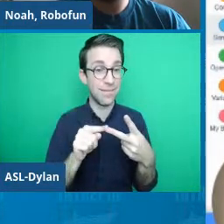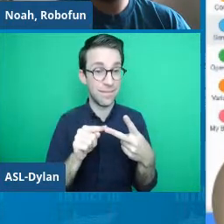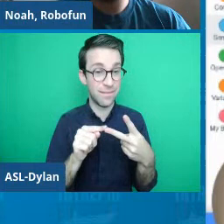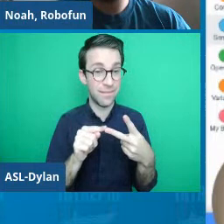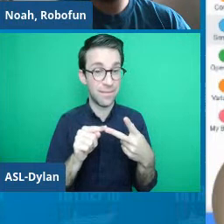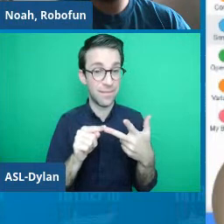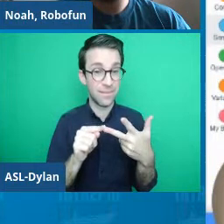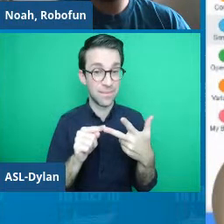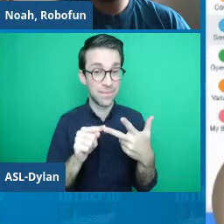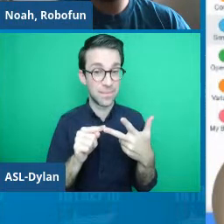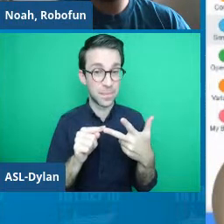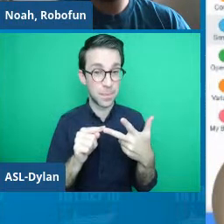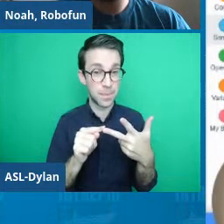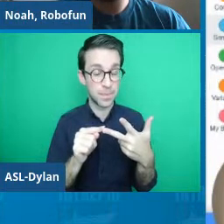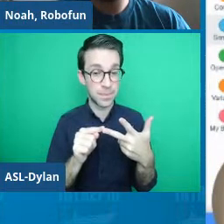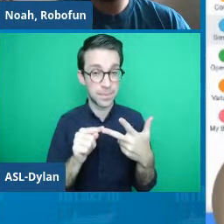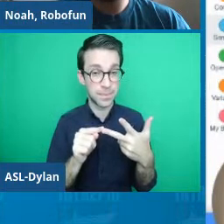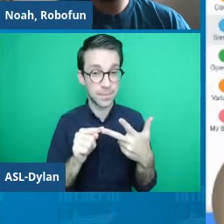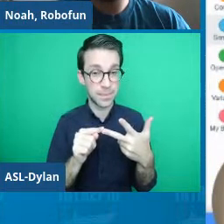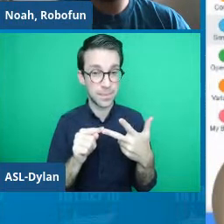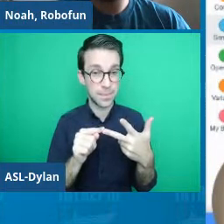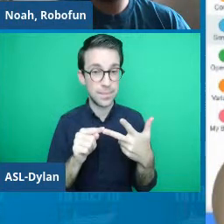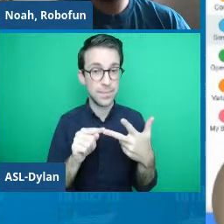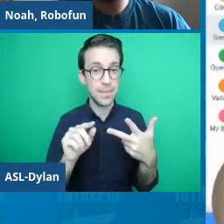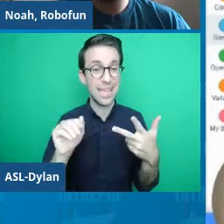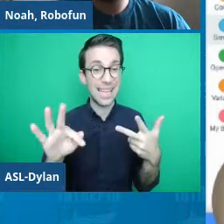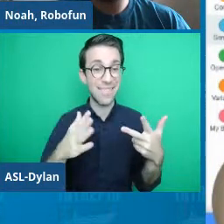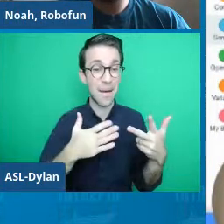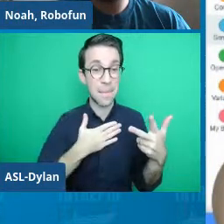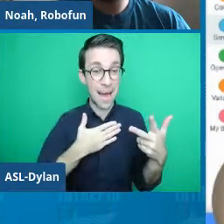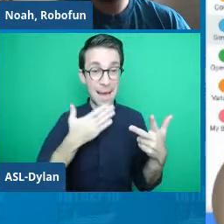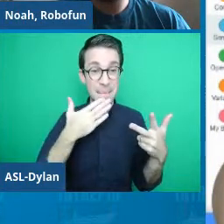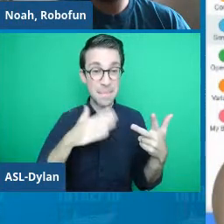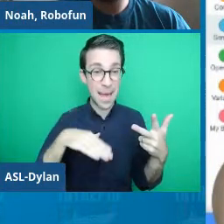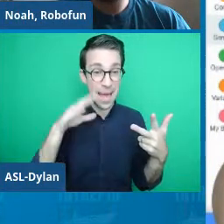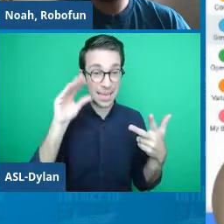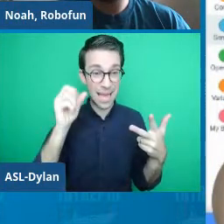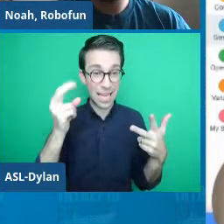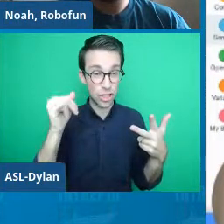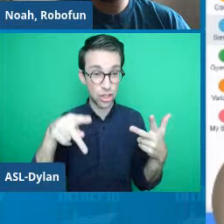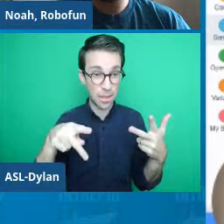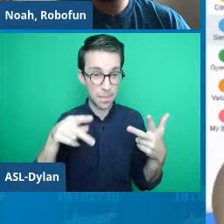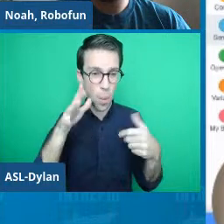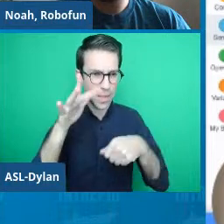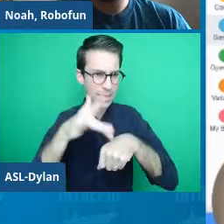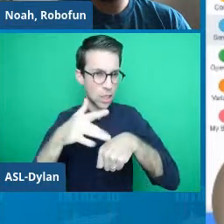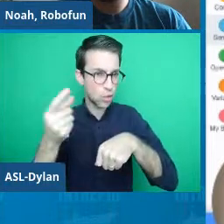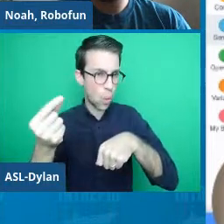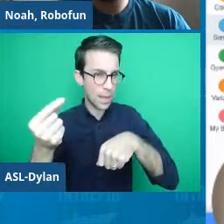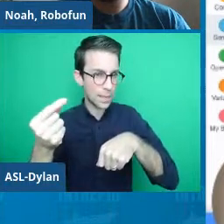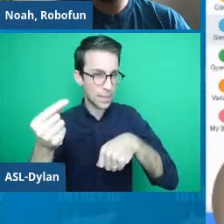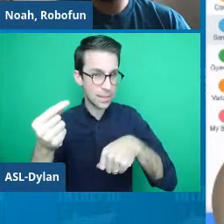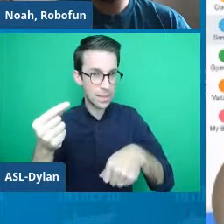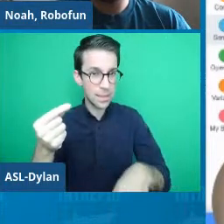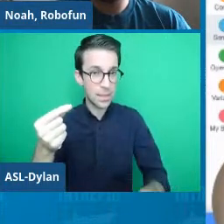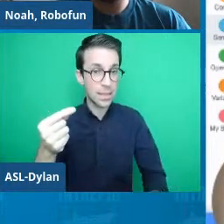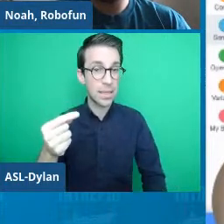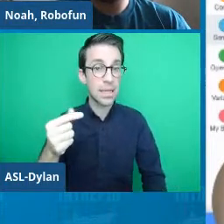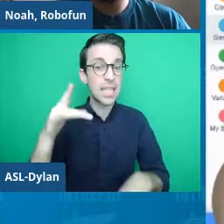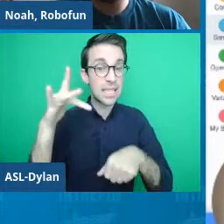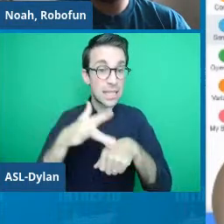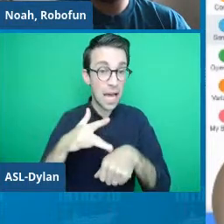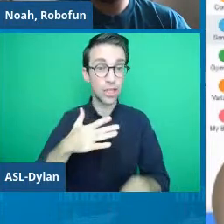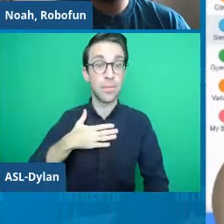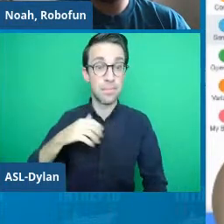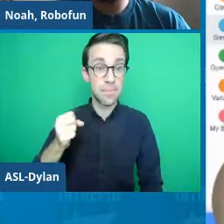touching, if my bad guy ship is touching what? Will he lose health? If he's touching my ship's